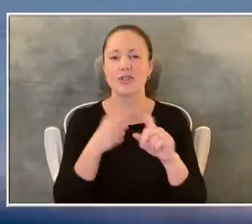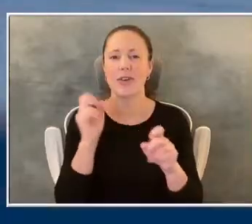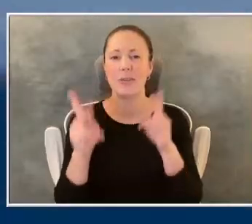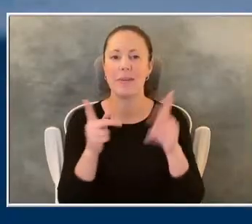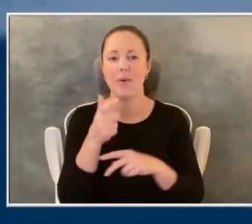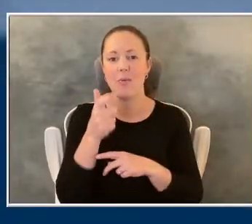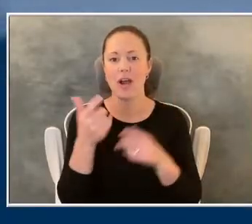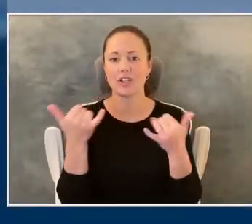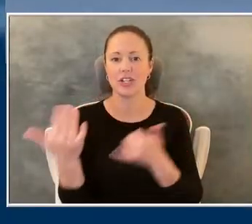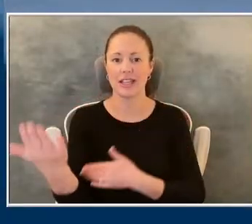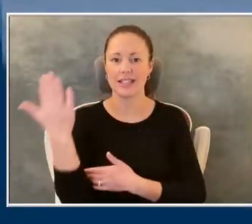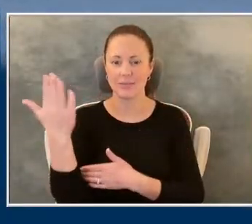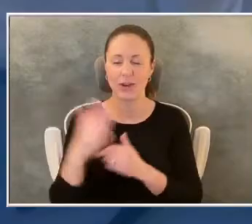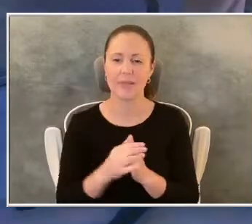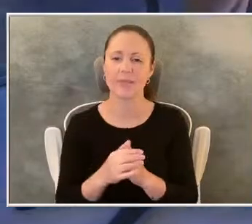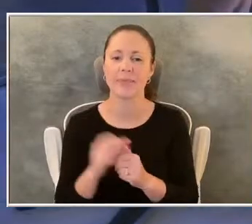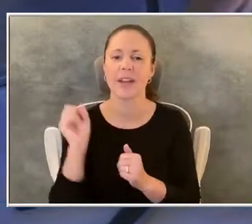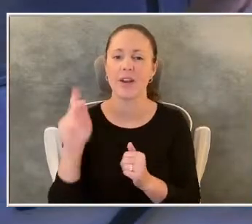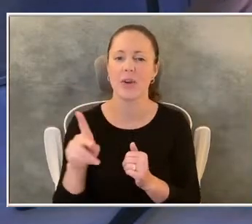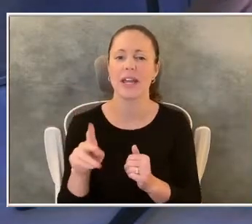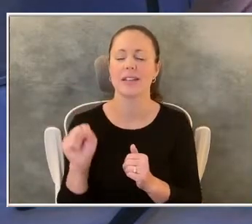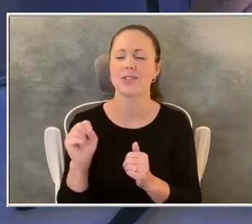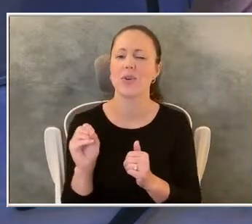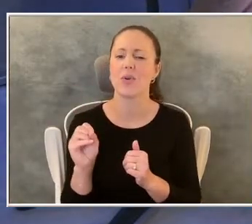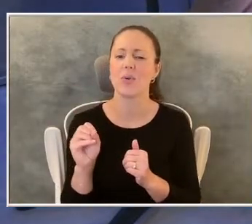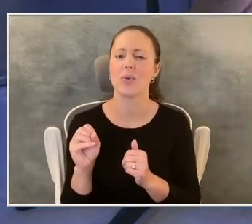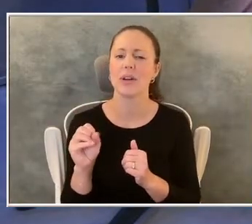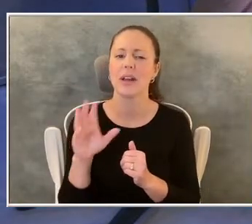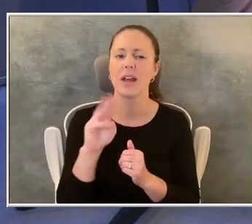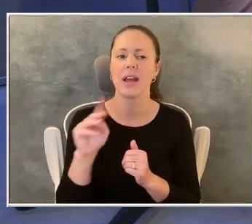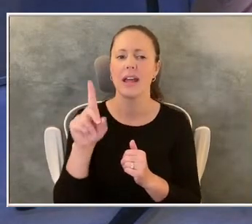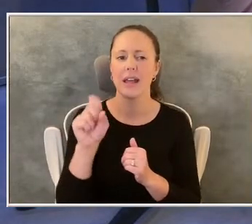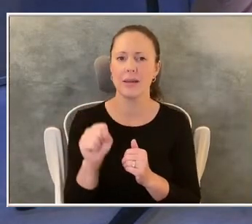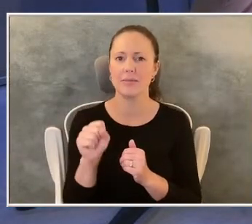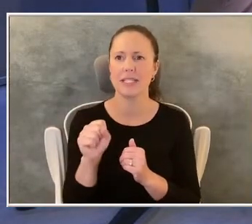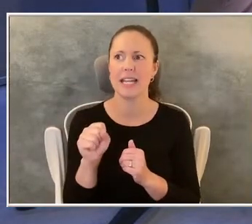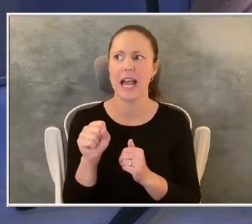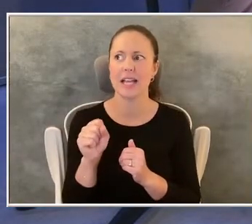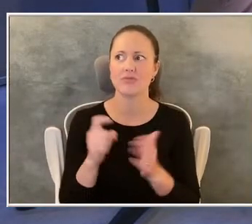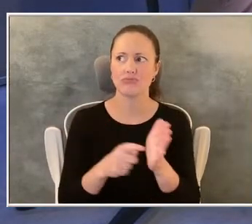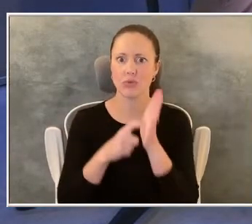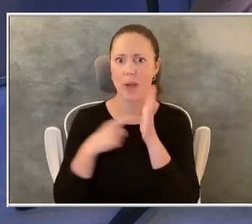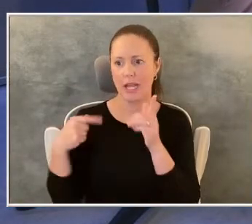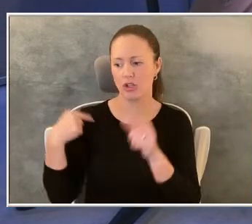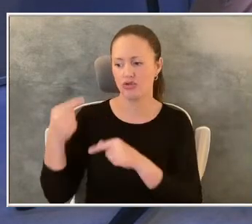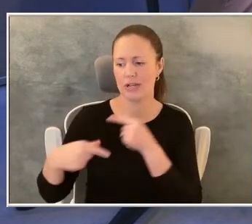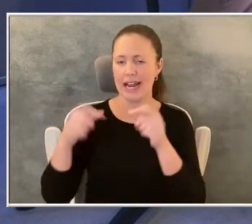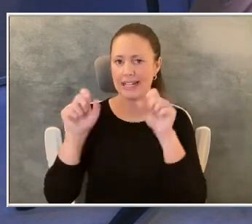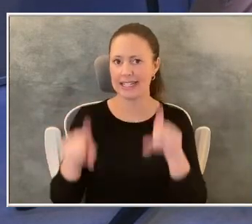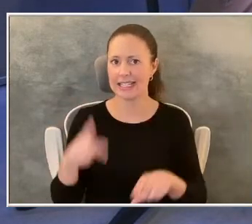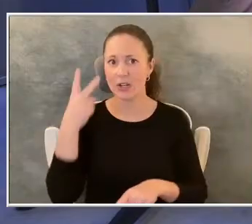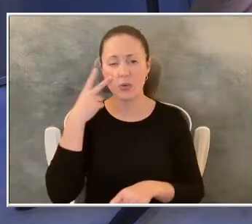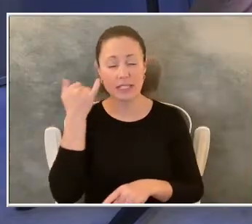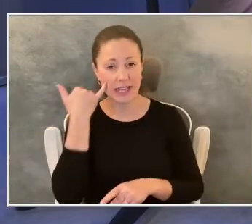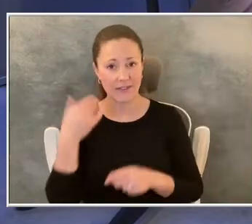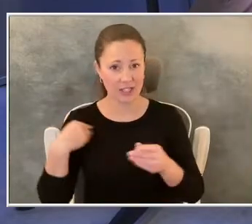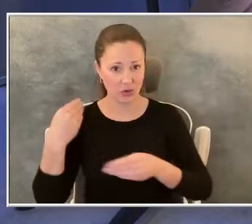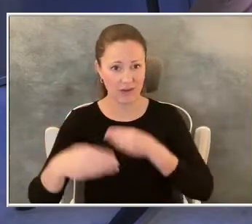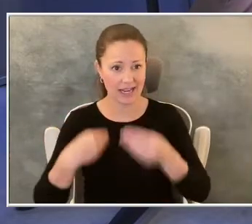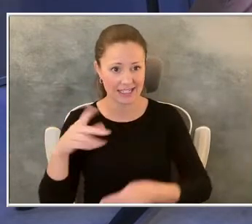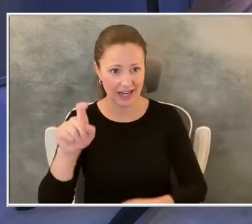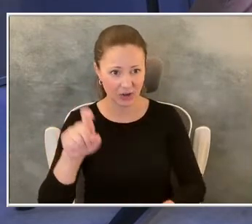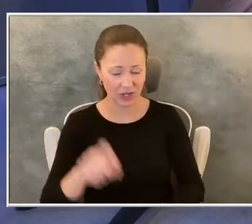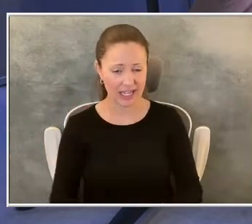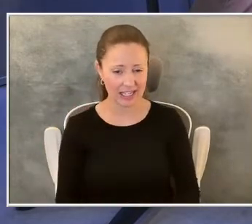shall we? Okay. Does MDS warrant genetic testing to see if it's hereditary? Yes.